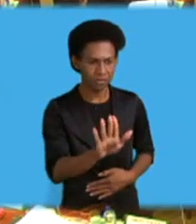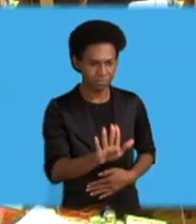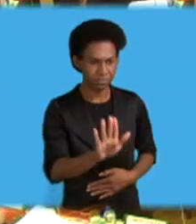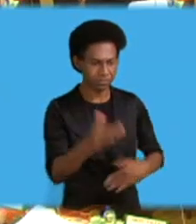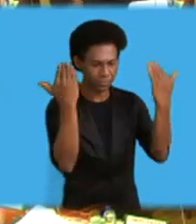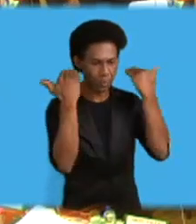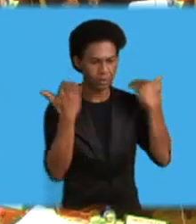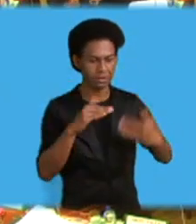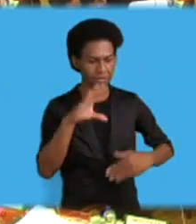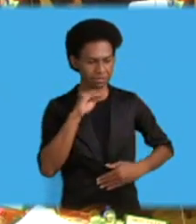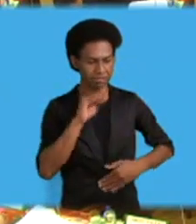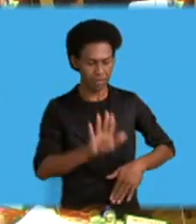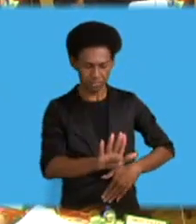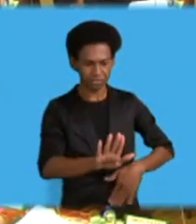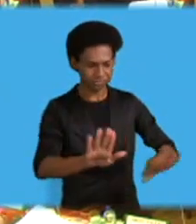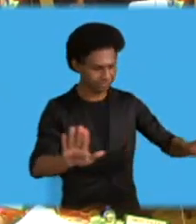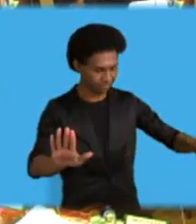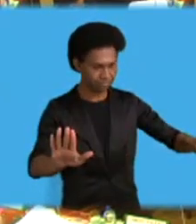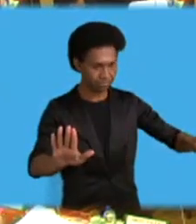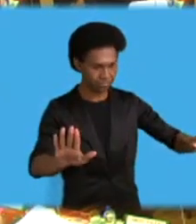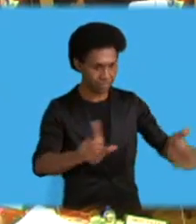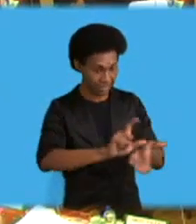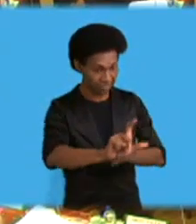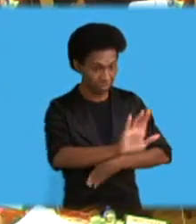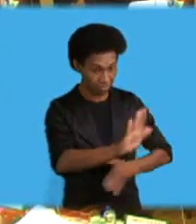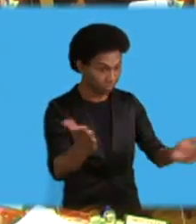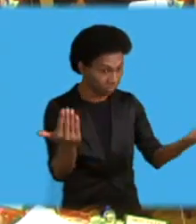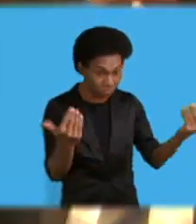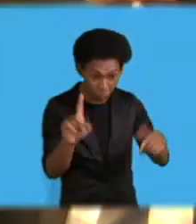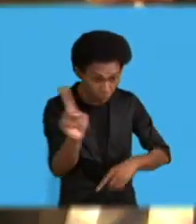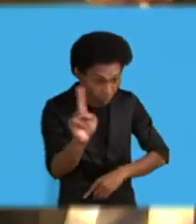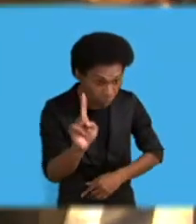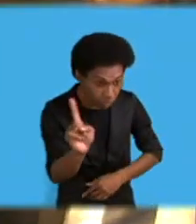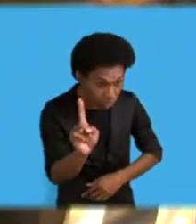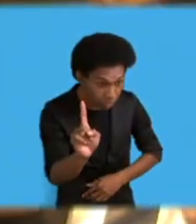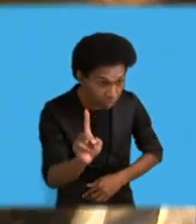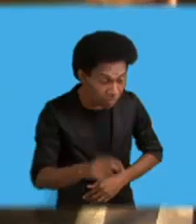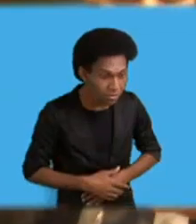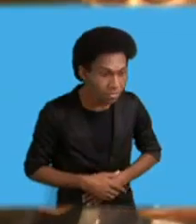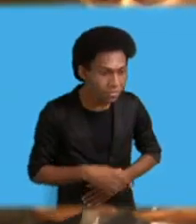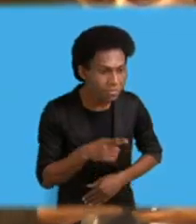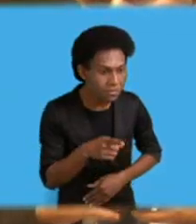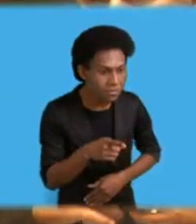We need clarification on that question. Could you confirm that the government gave that directive?